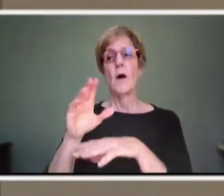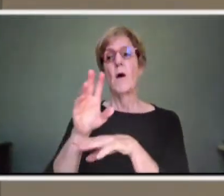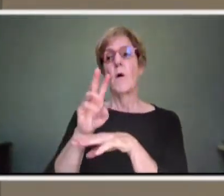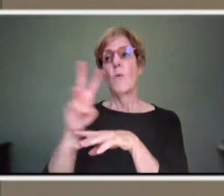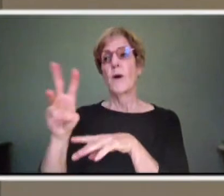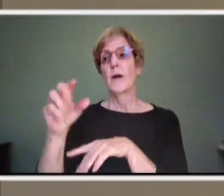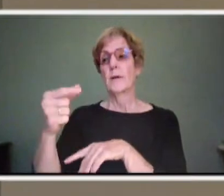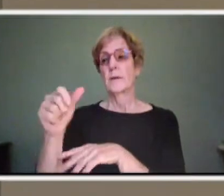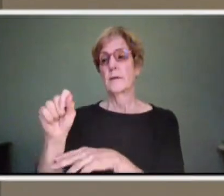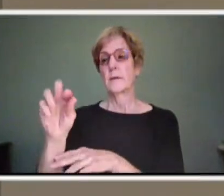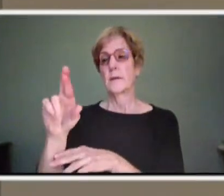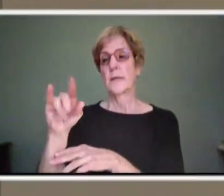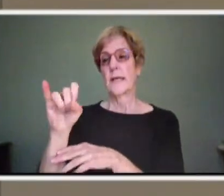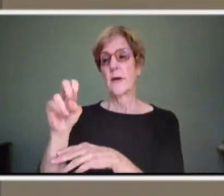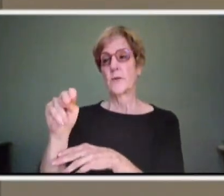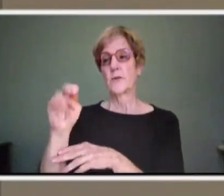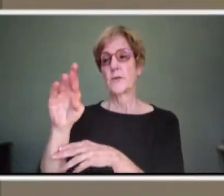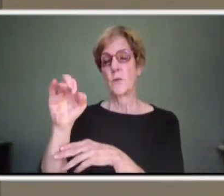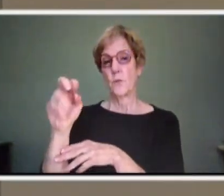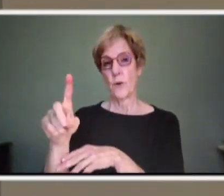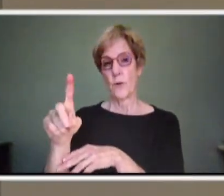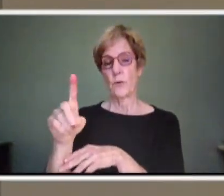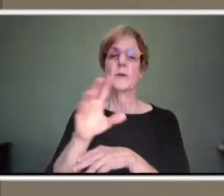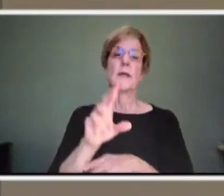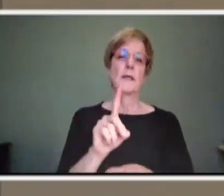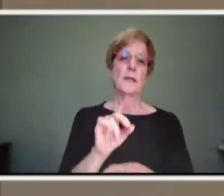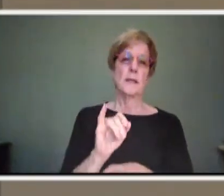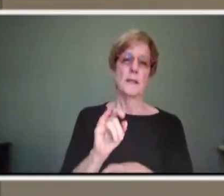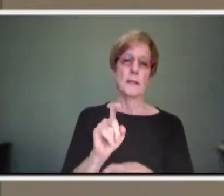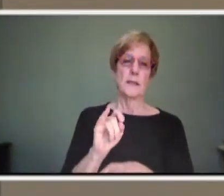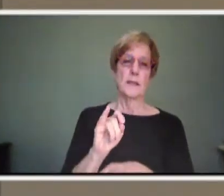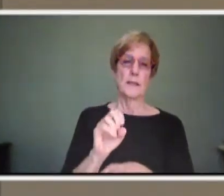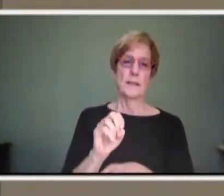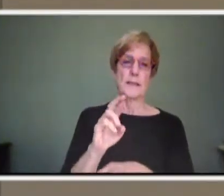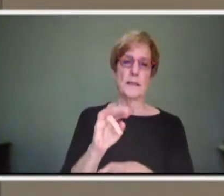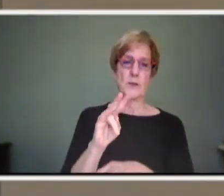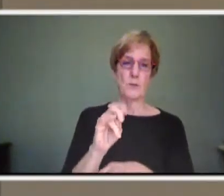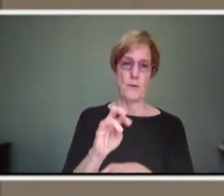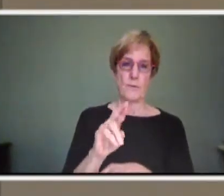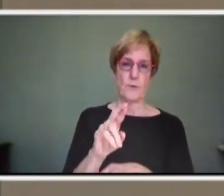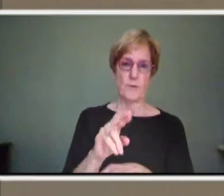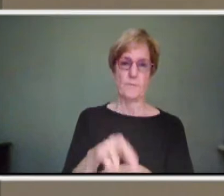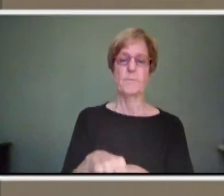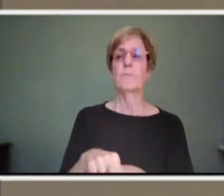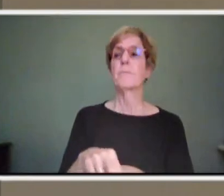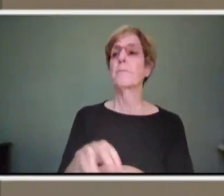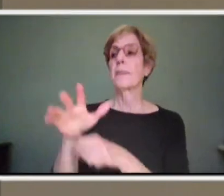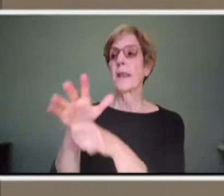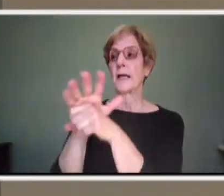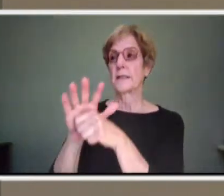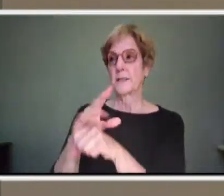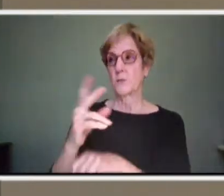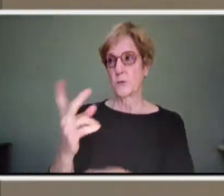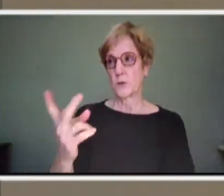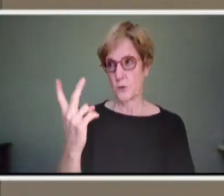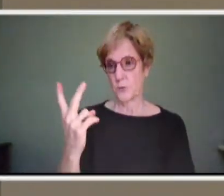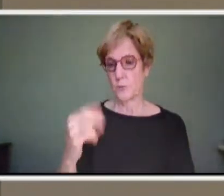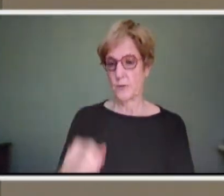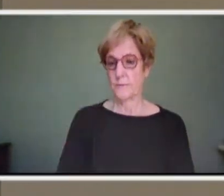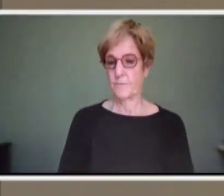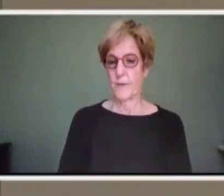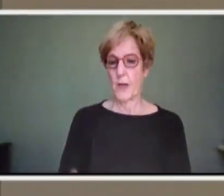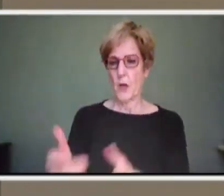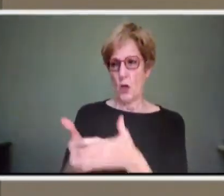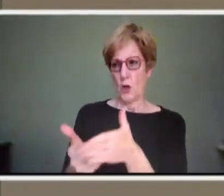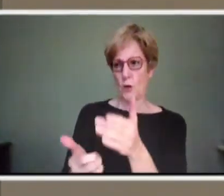Road, east of Dixie River Road in the ETJ in County Commission District 2, and the closest to